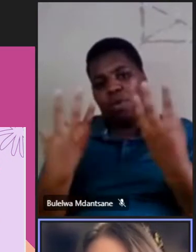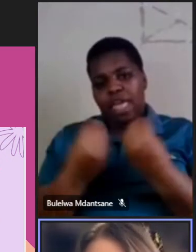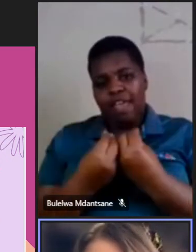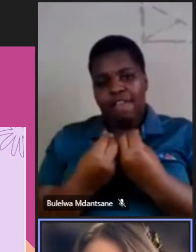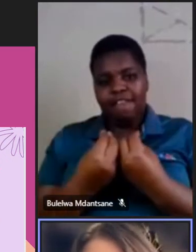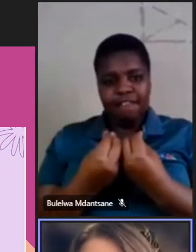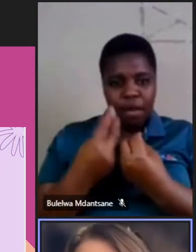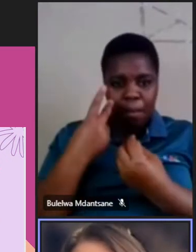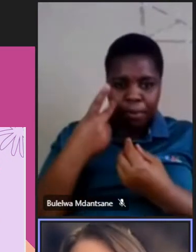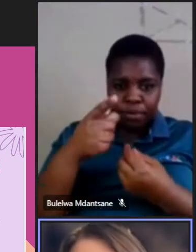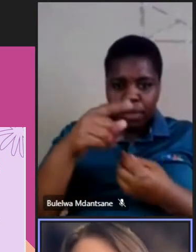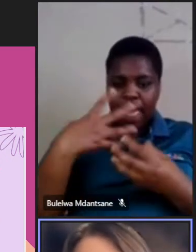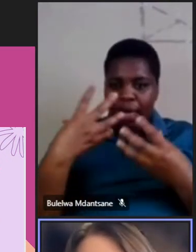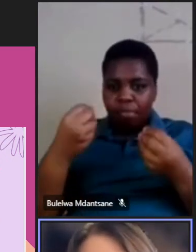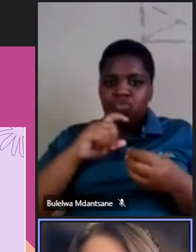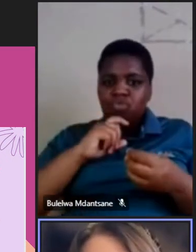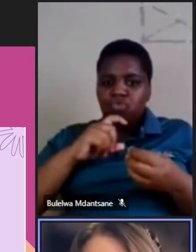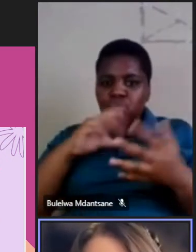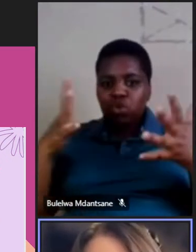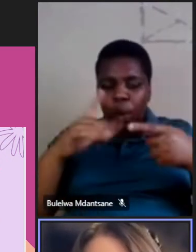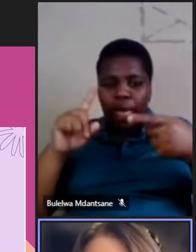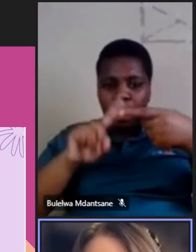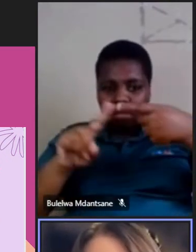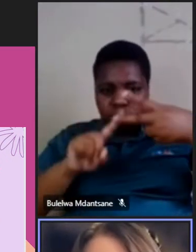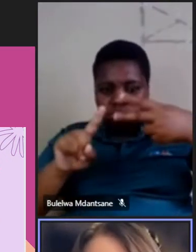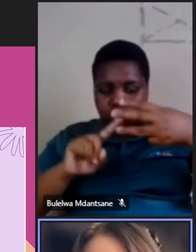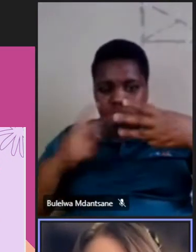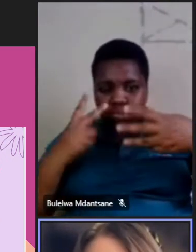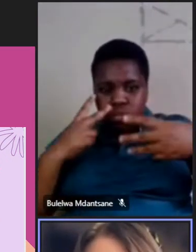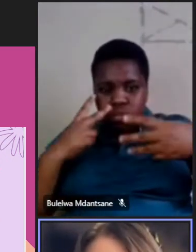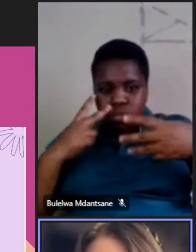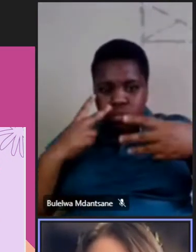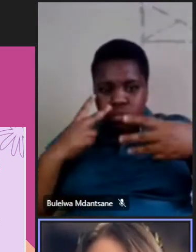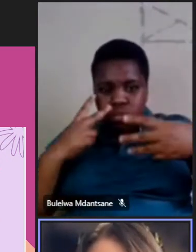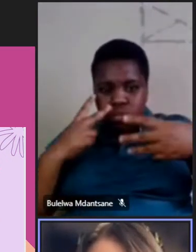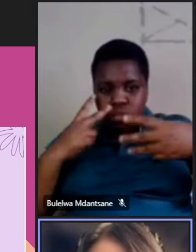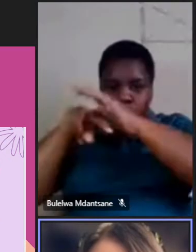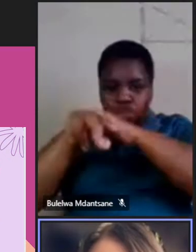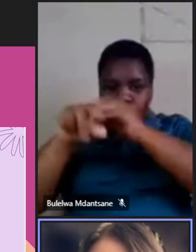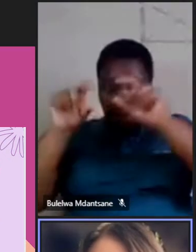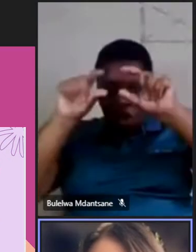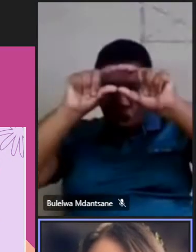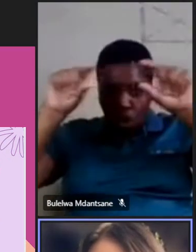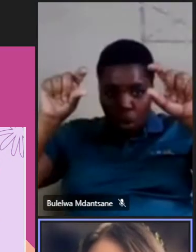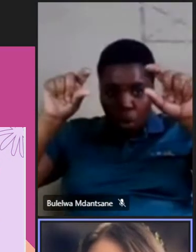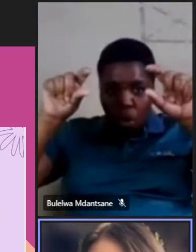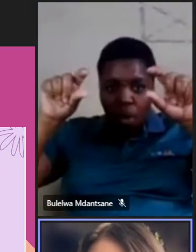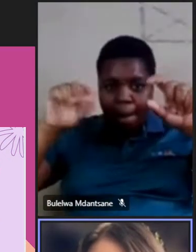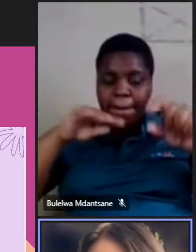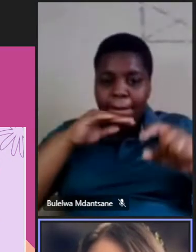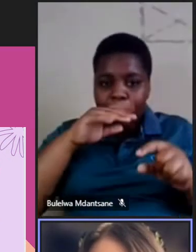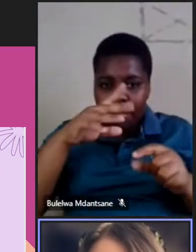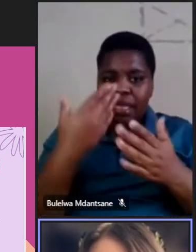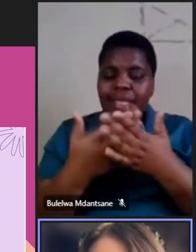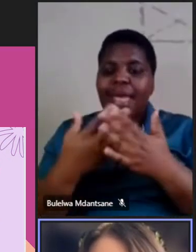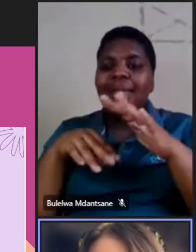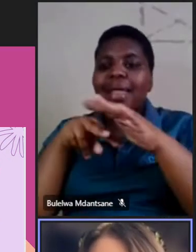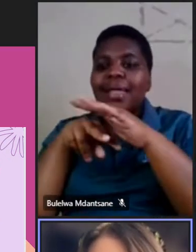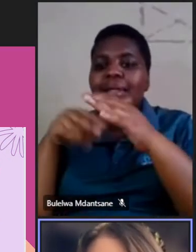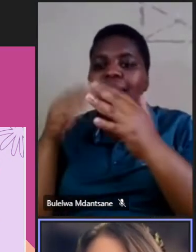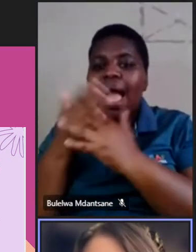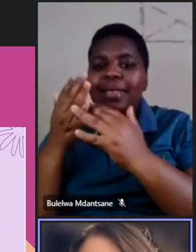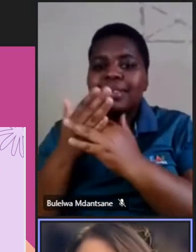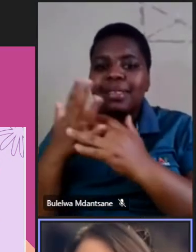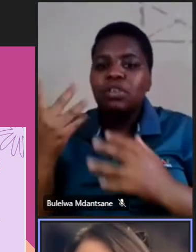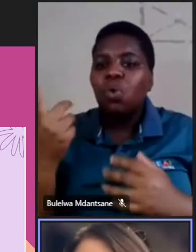the icons are being used. So you can see at the top, the video icon is indicating a video that can be accessed on